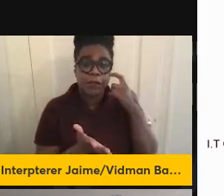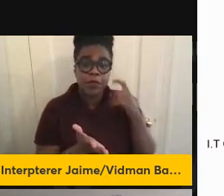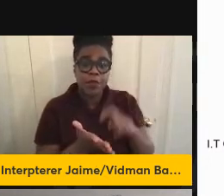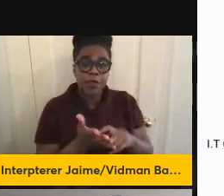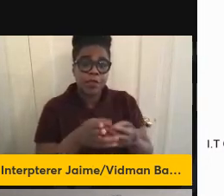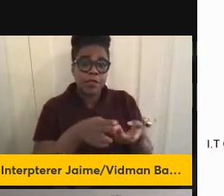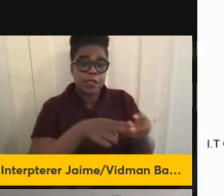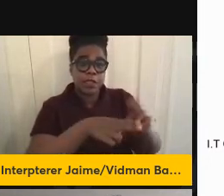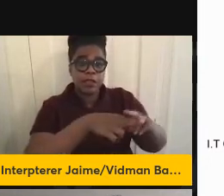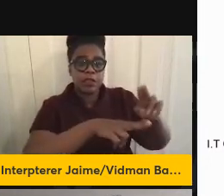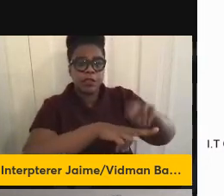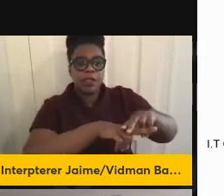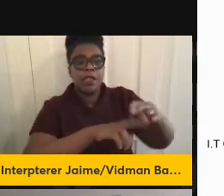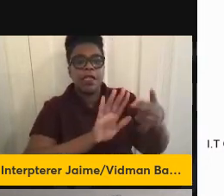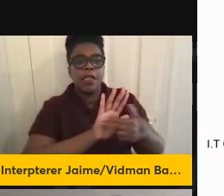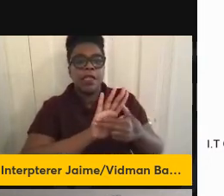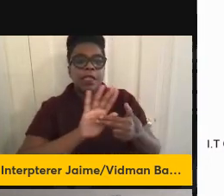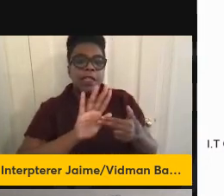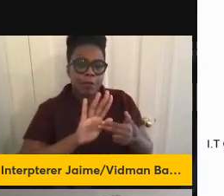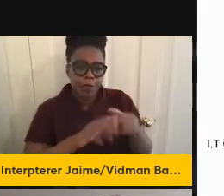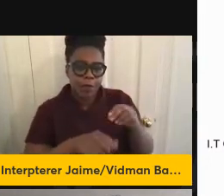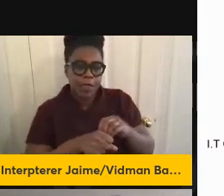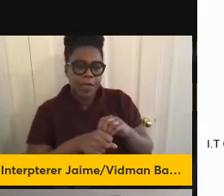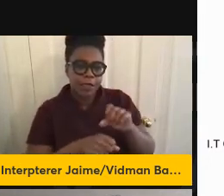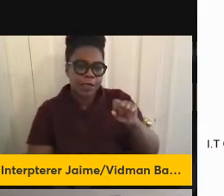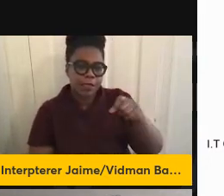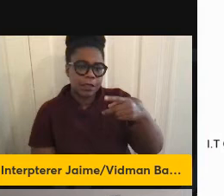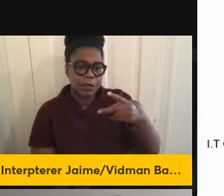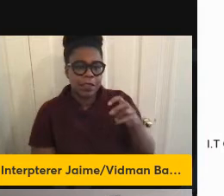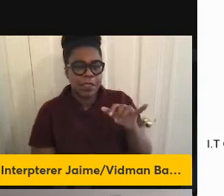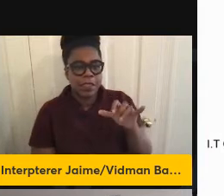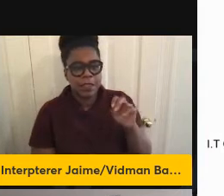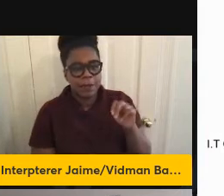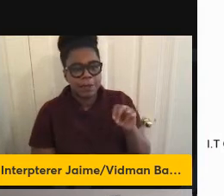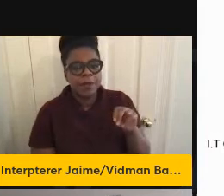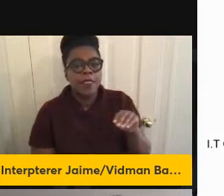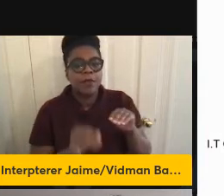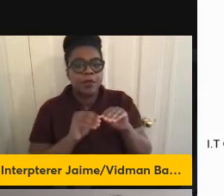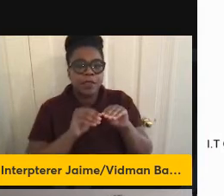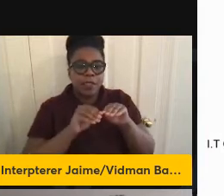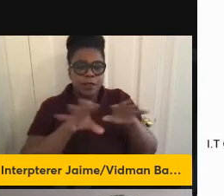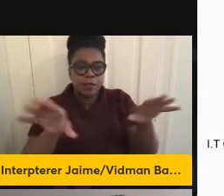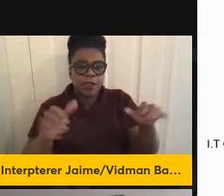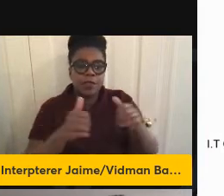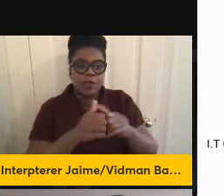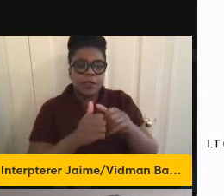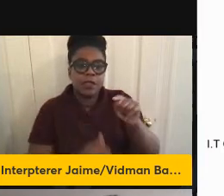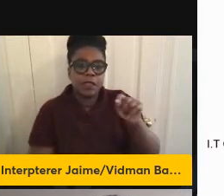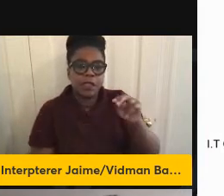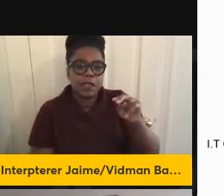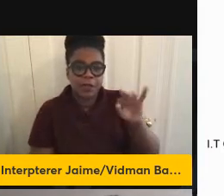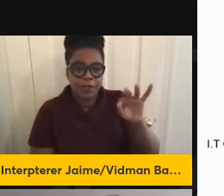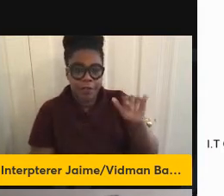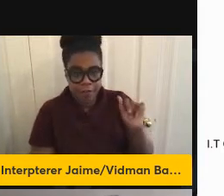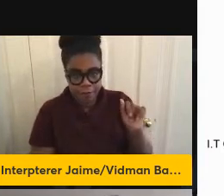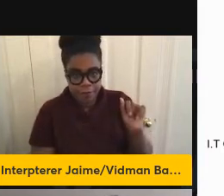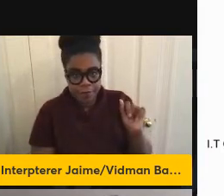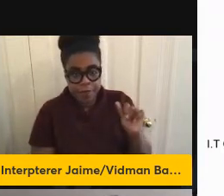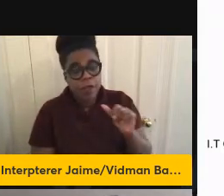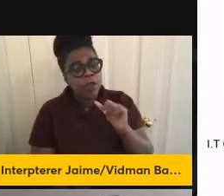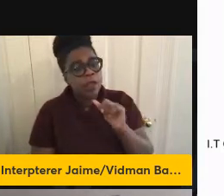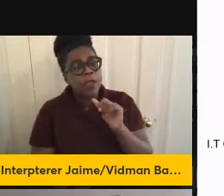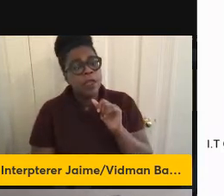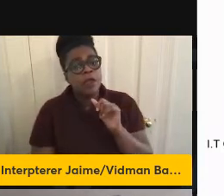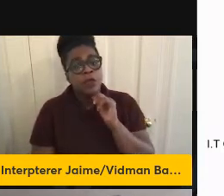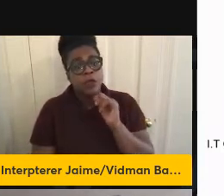our labeled ASCs in the spleen, indicating their dissemination with TNF-alpha treatment. However, we did not see the same